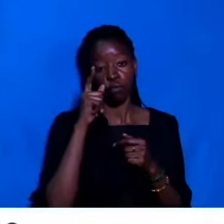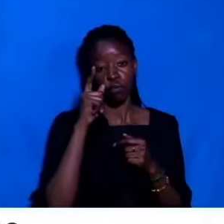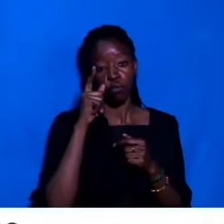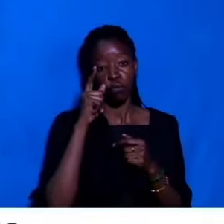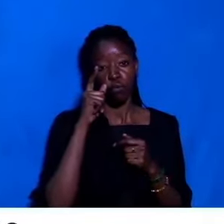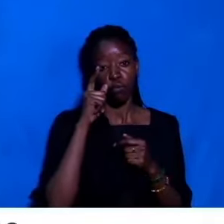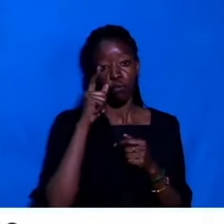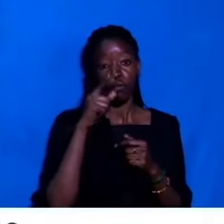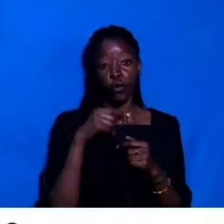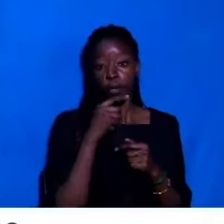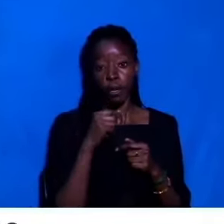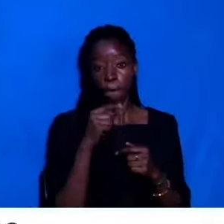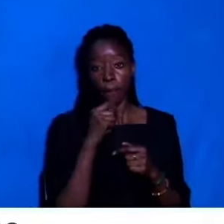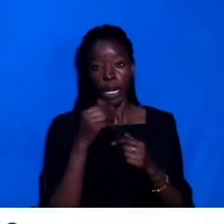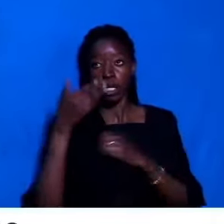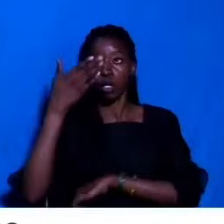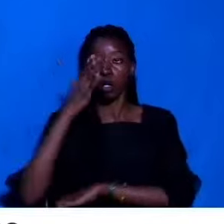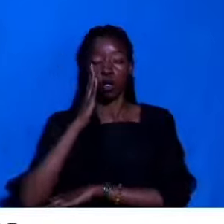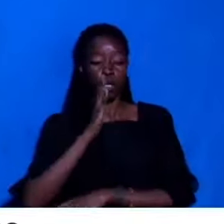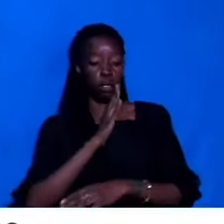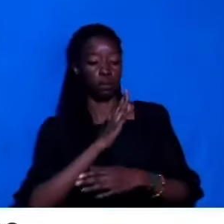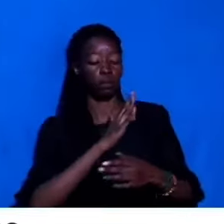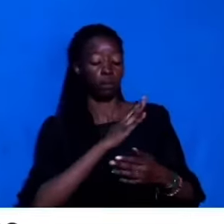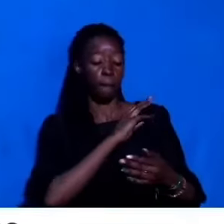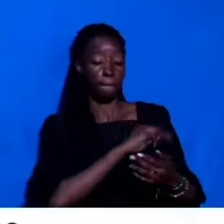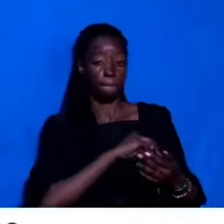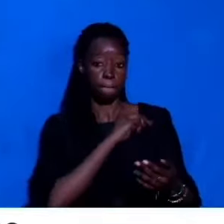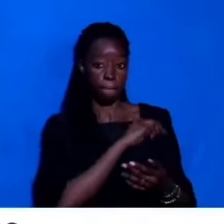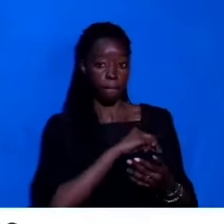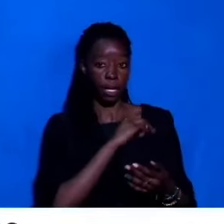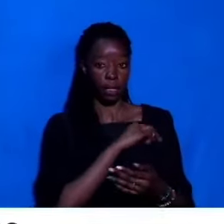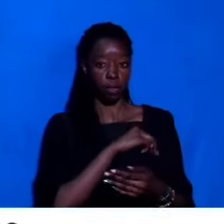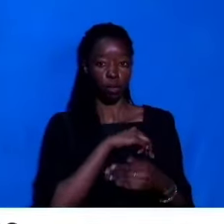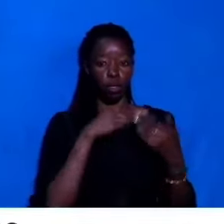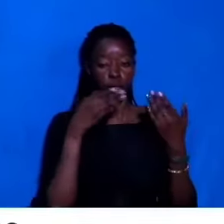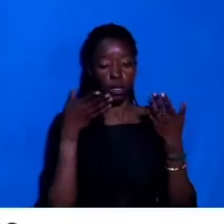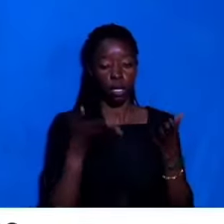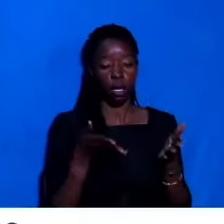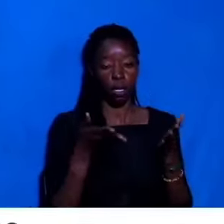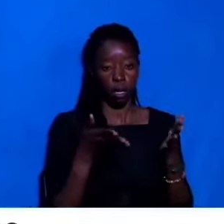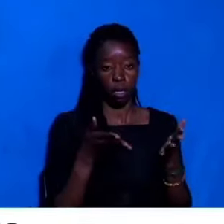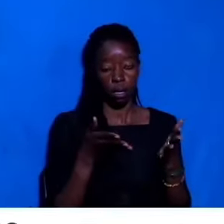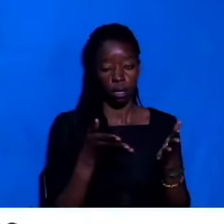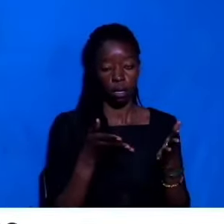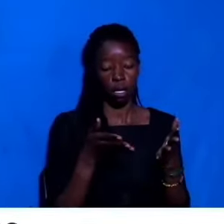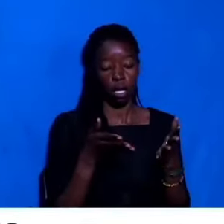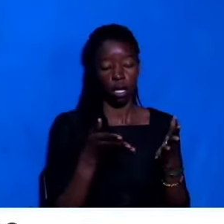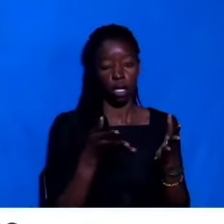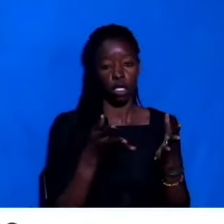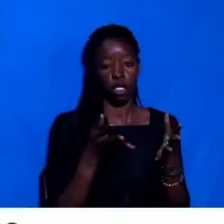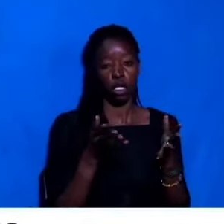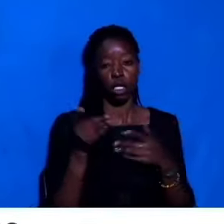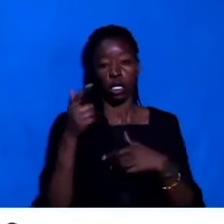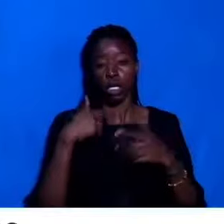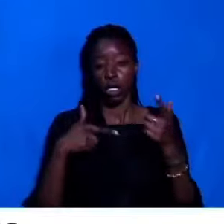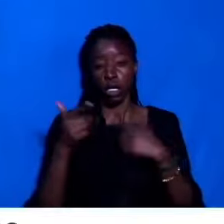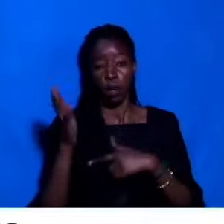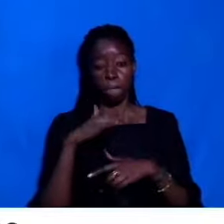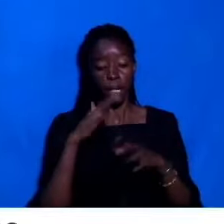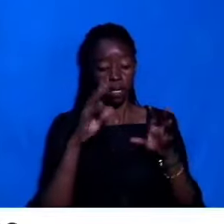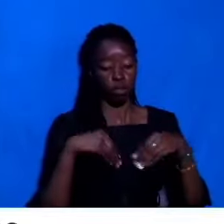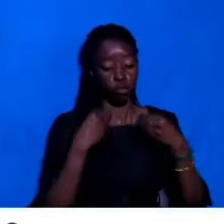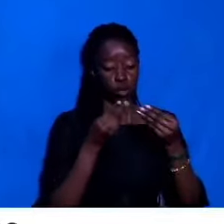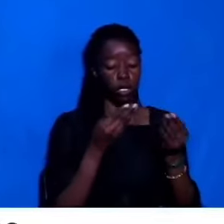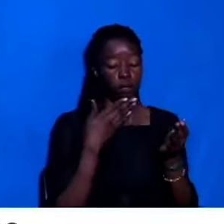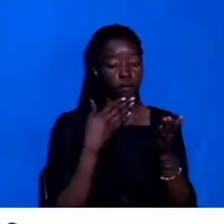extended. This was a deep spiritual insight that motivated and moved him to give thanks to God. And by the way, do you